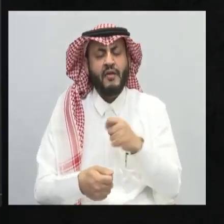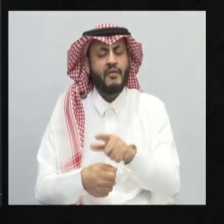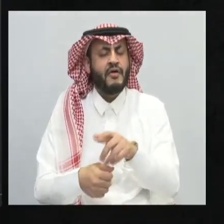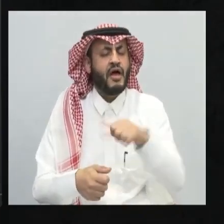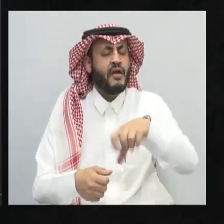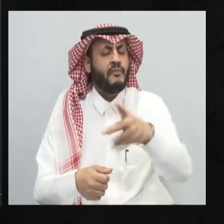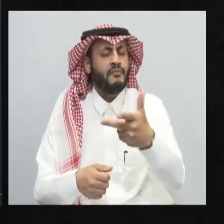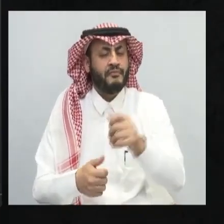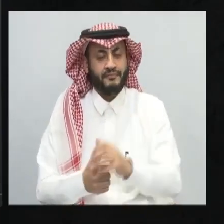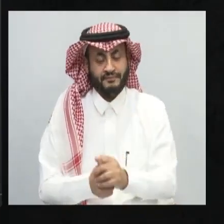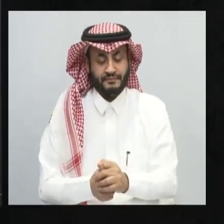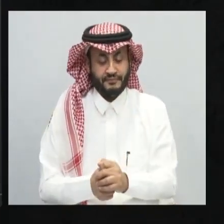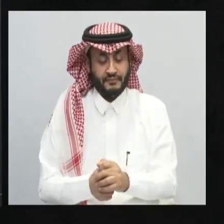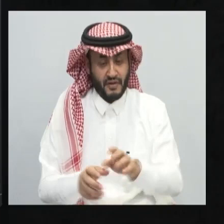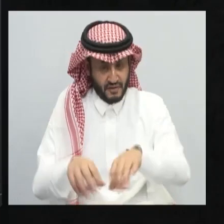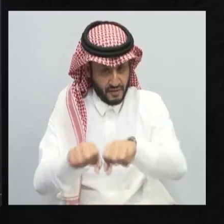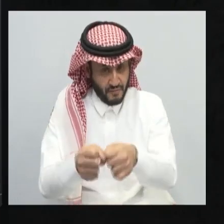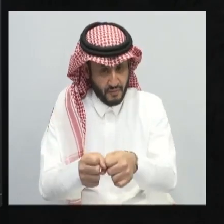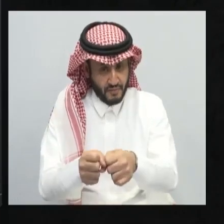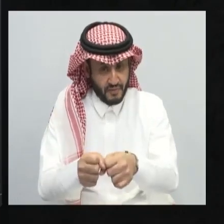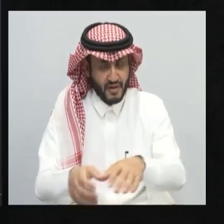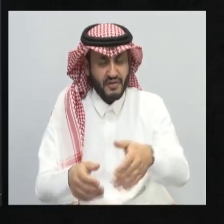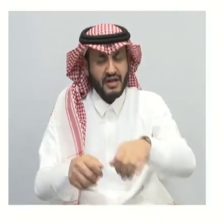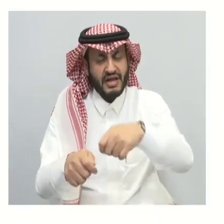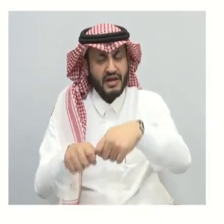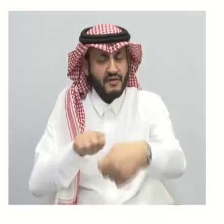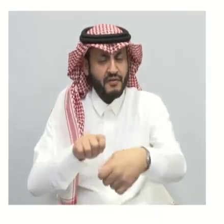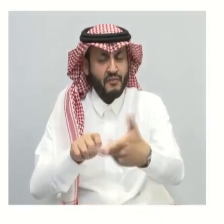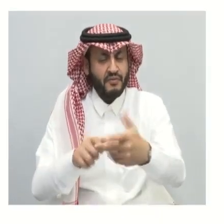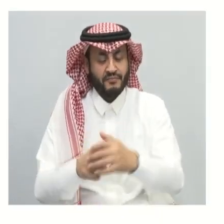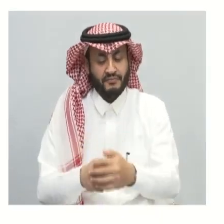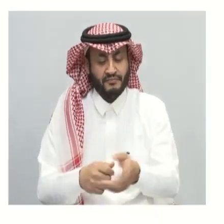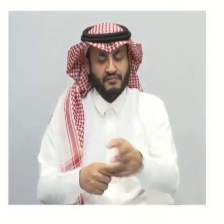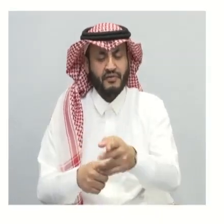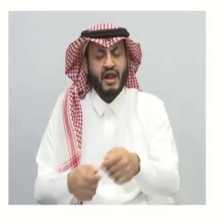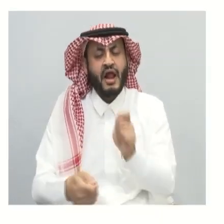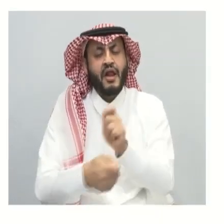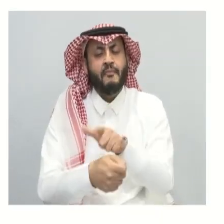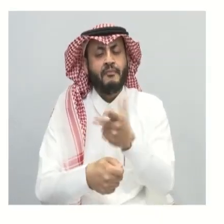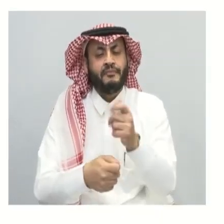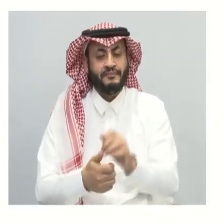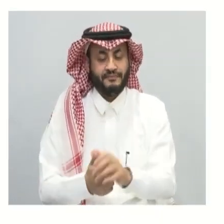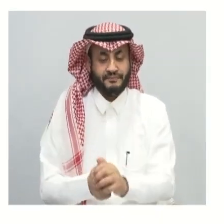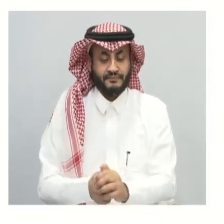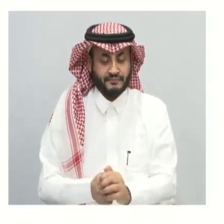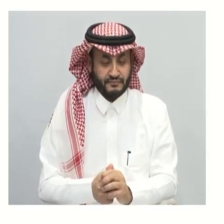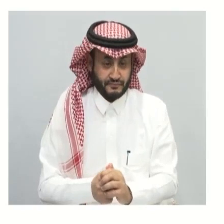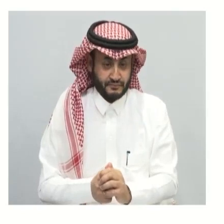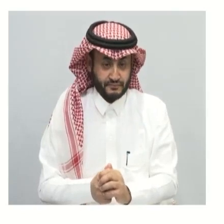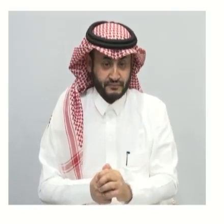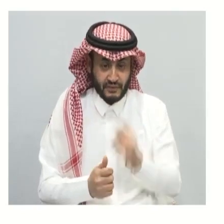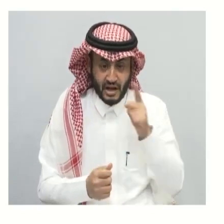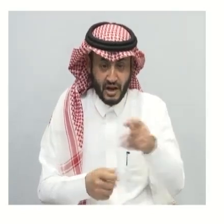with the product? Was it broken? Was it torn? Then your advice. So I've came up